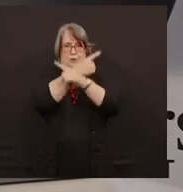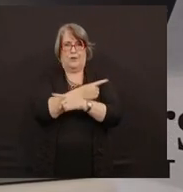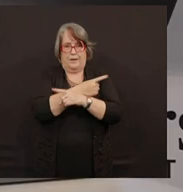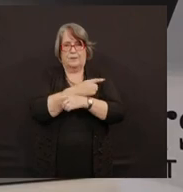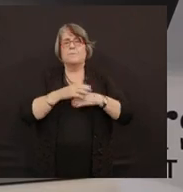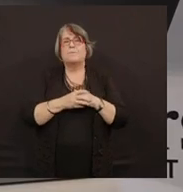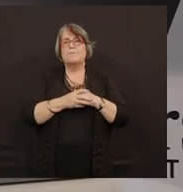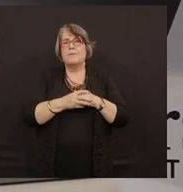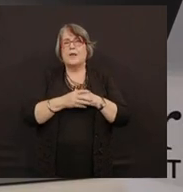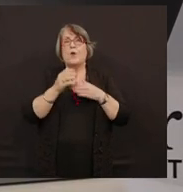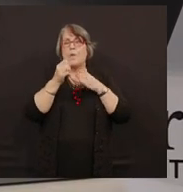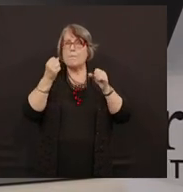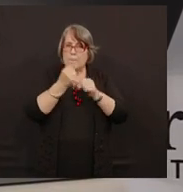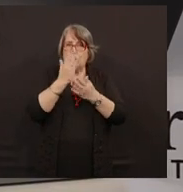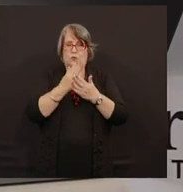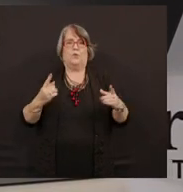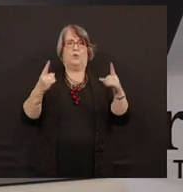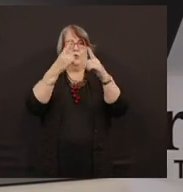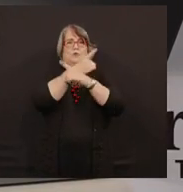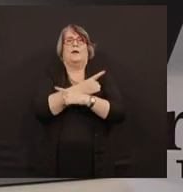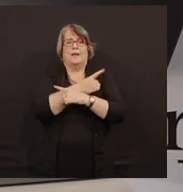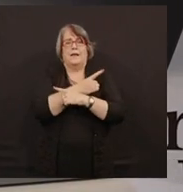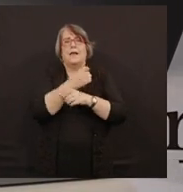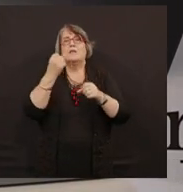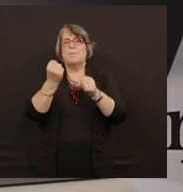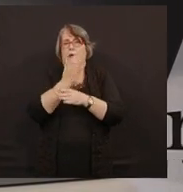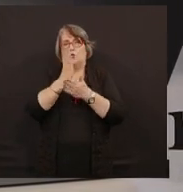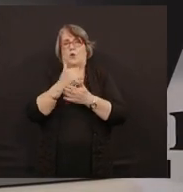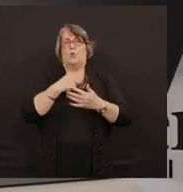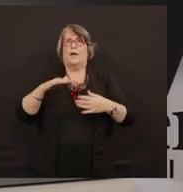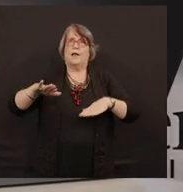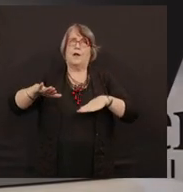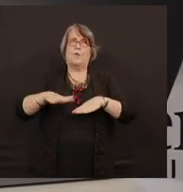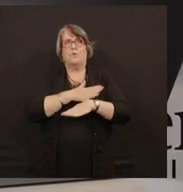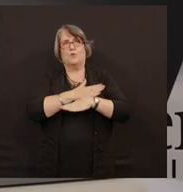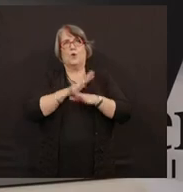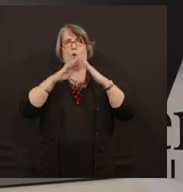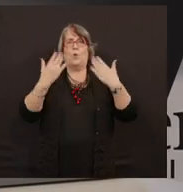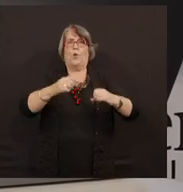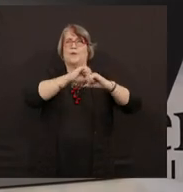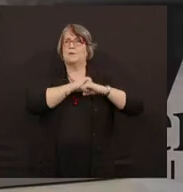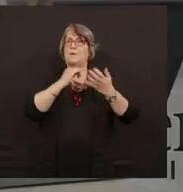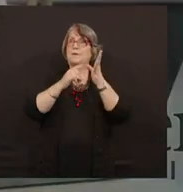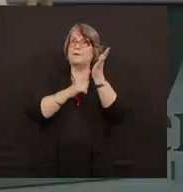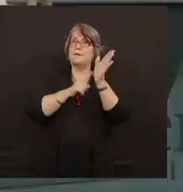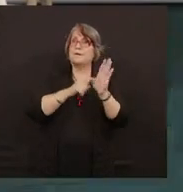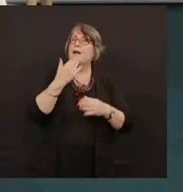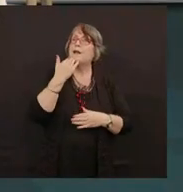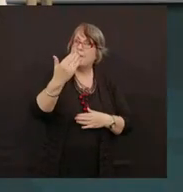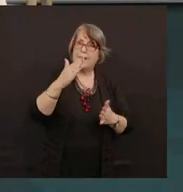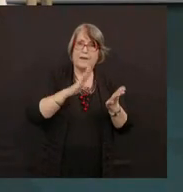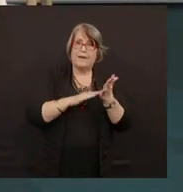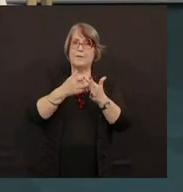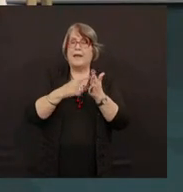that paradigm shift to bring us into the brave new world. So Sally, thank you so much.